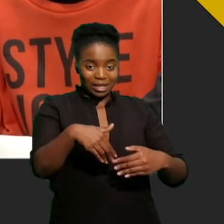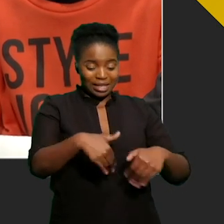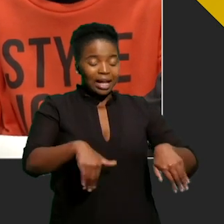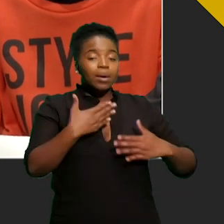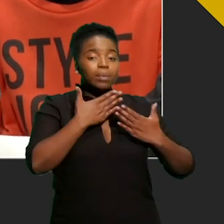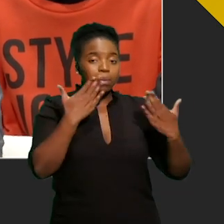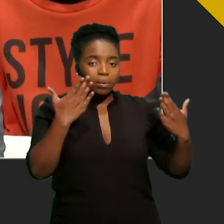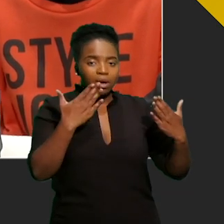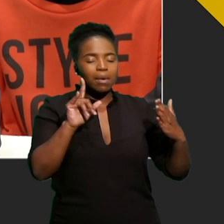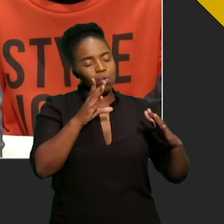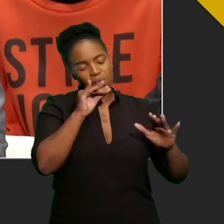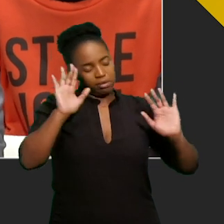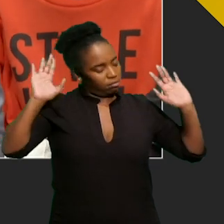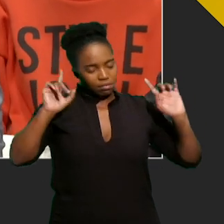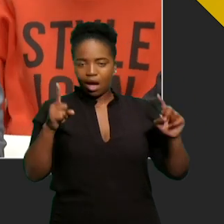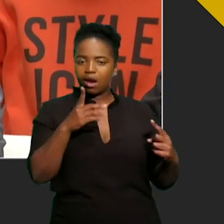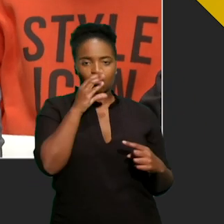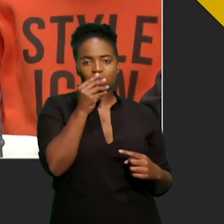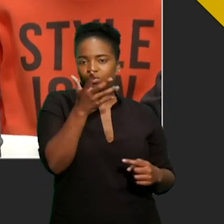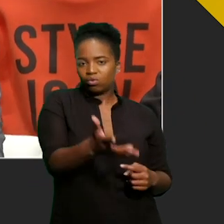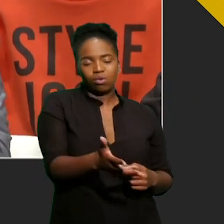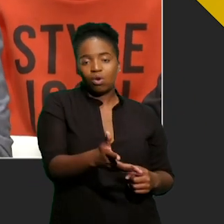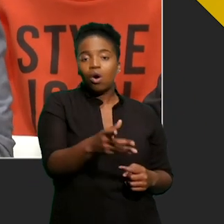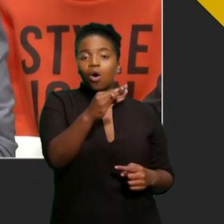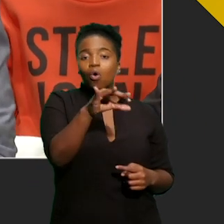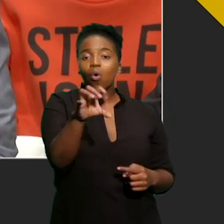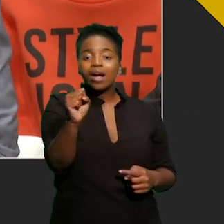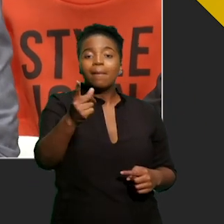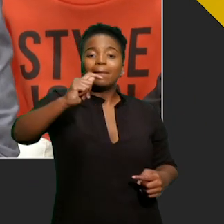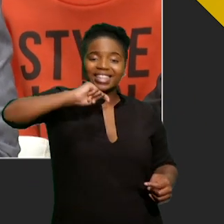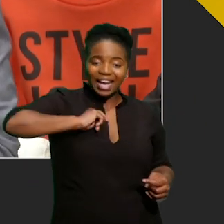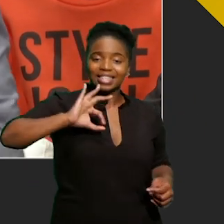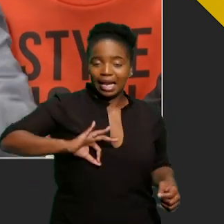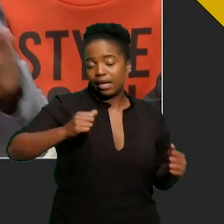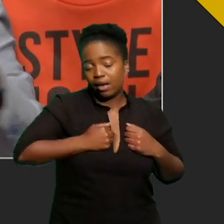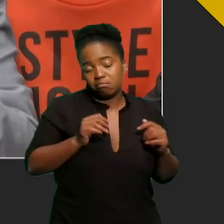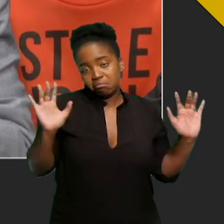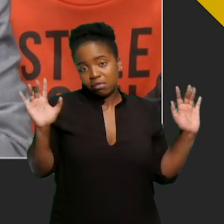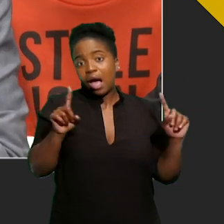say, listen, I'm conflicted. I'm not going to say anything wrong about Coke. They are paying my bill, right?